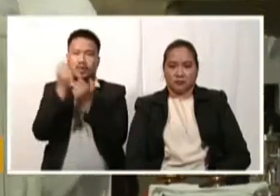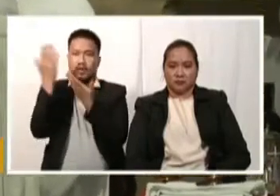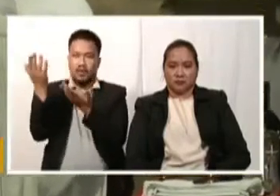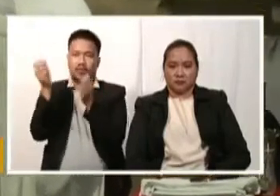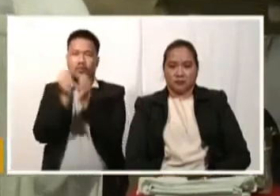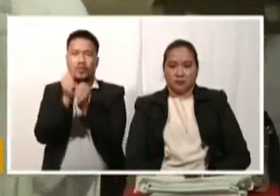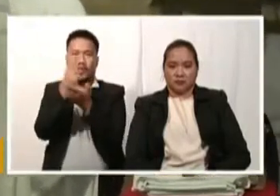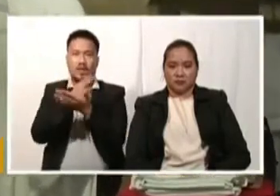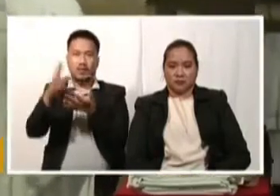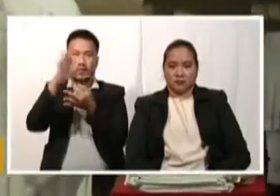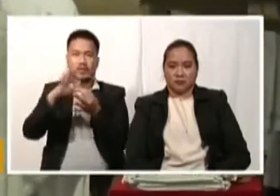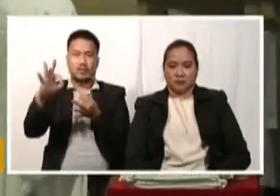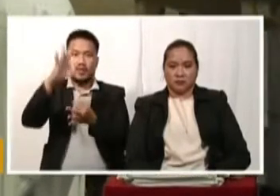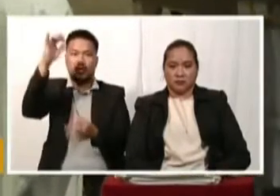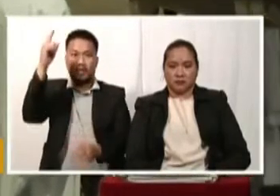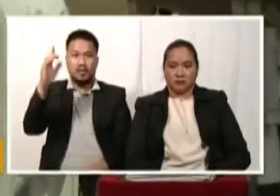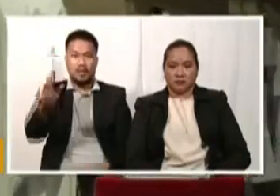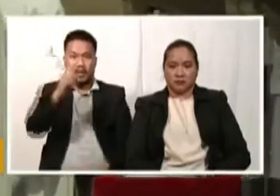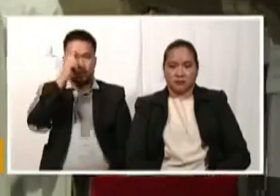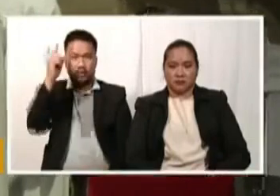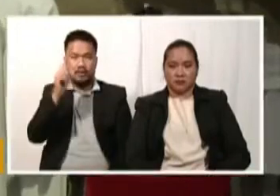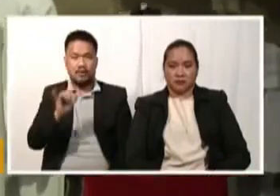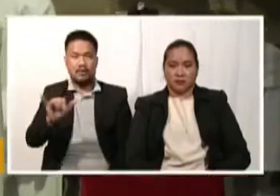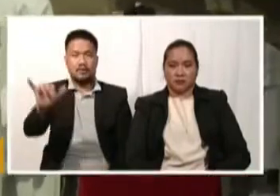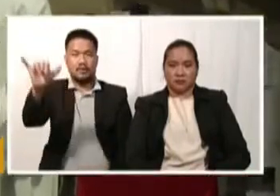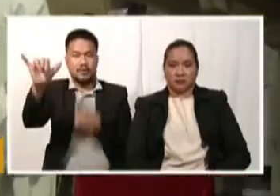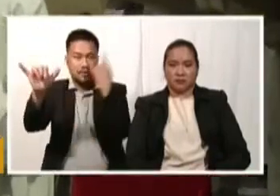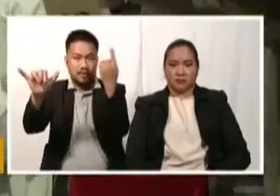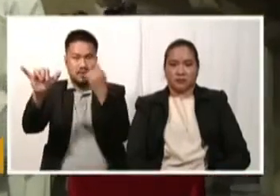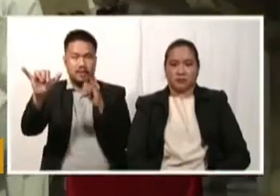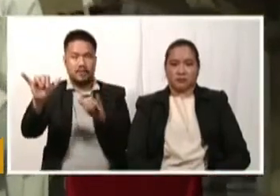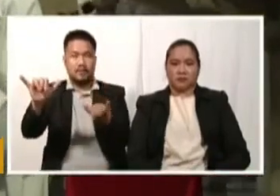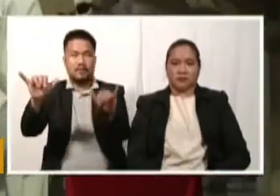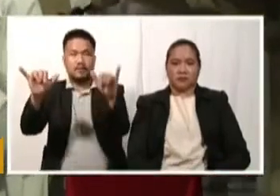Holy Spirit, God, forever and ever.